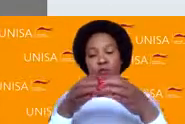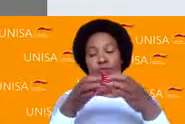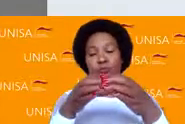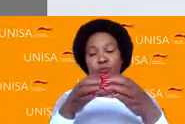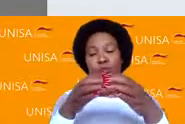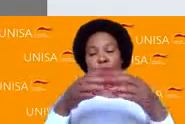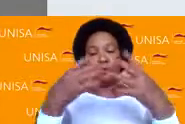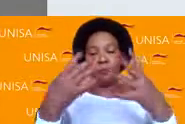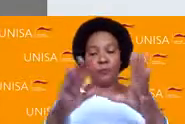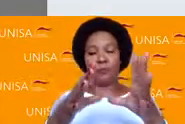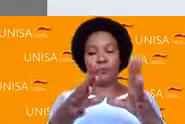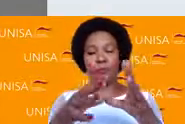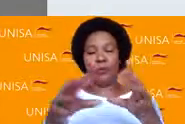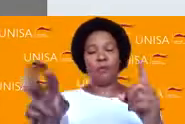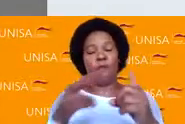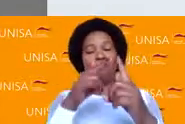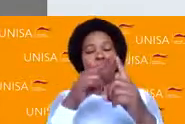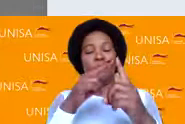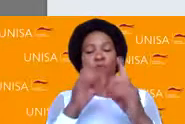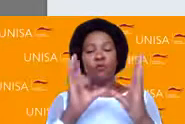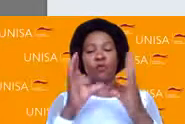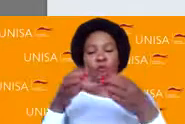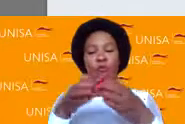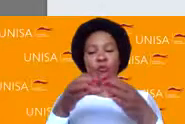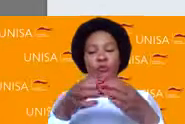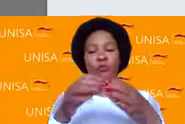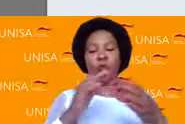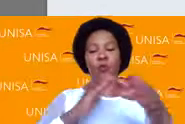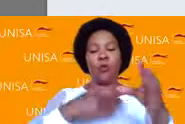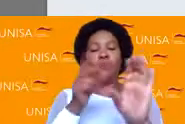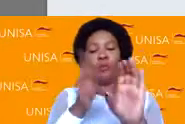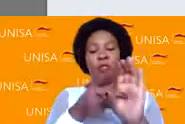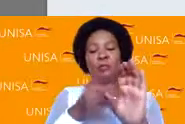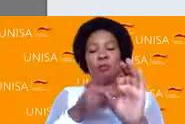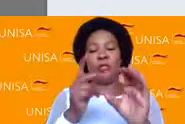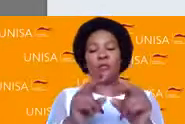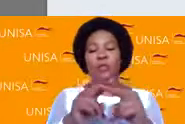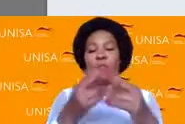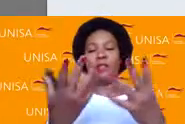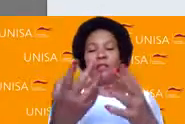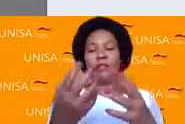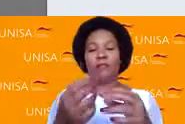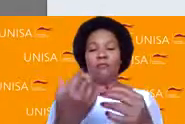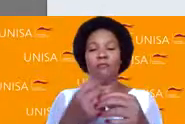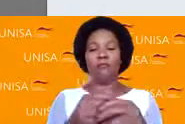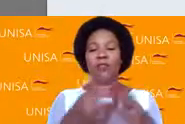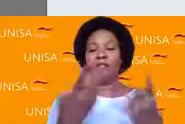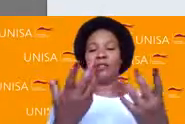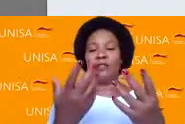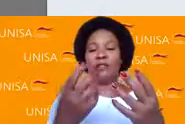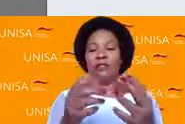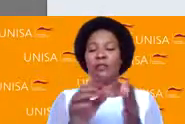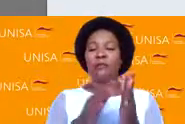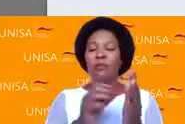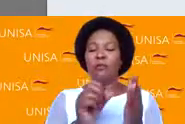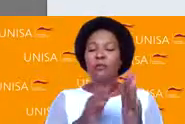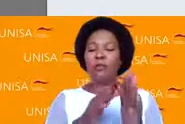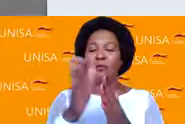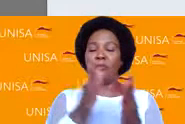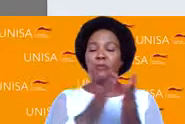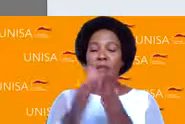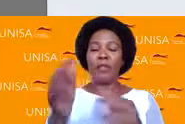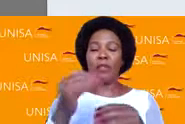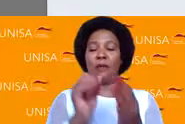you can view the groups that you can participate with. You can send direct messages to